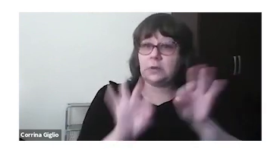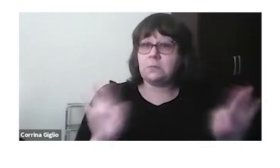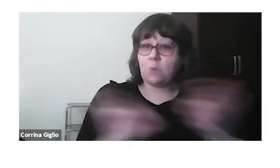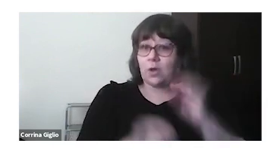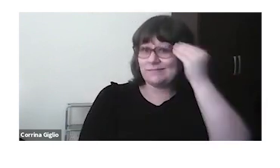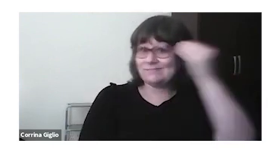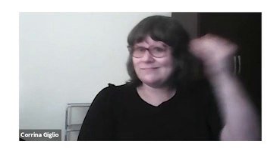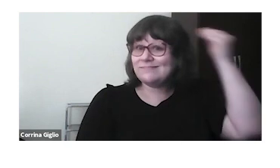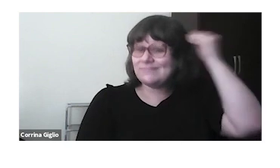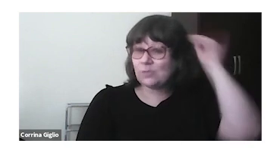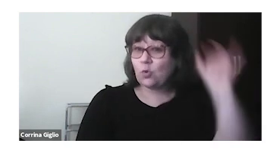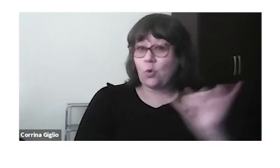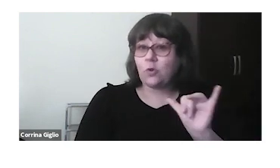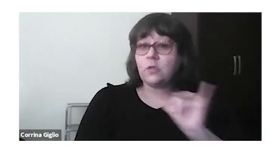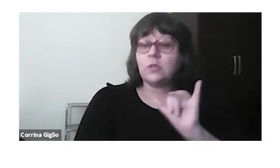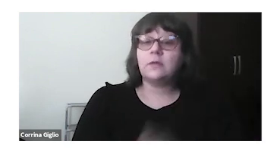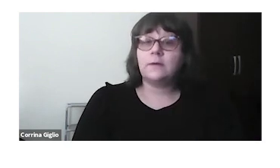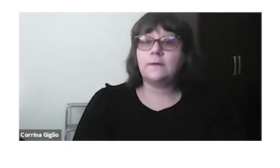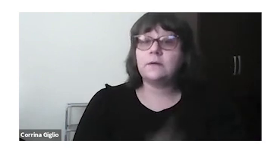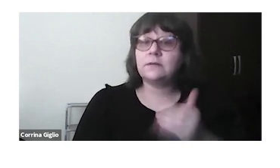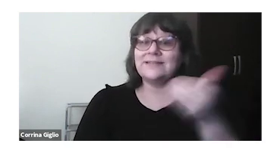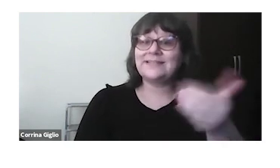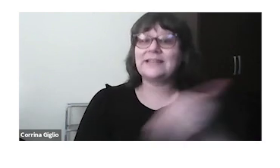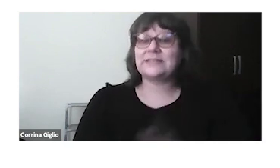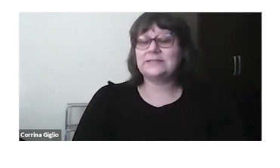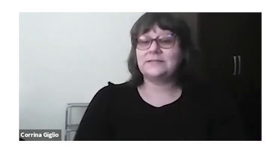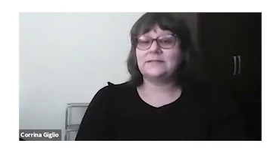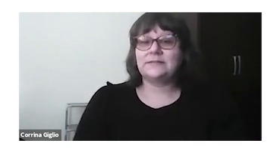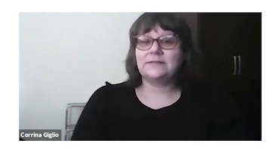Jonathan, can you go, not Jonathan, Truman, can you go to the next slide, please?